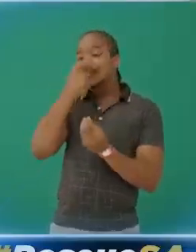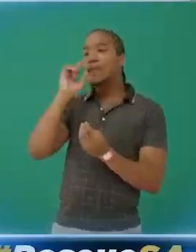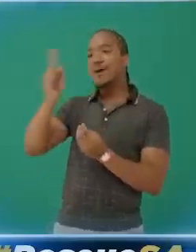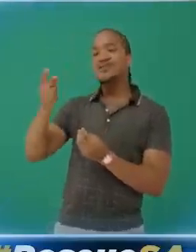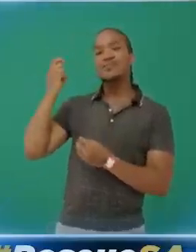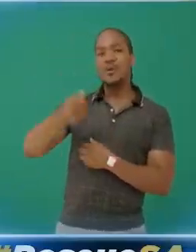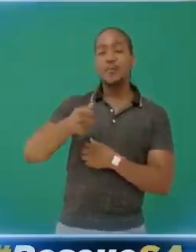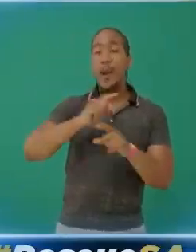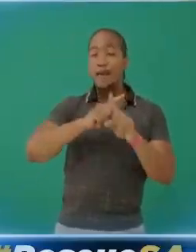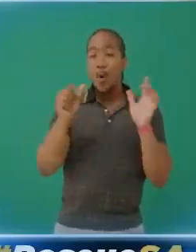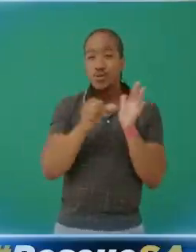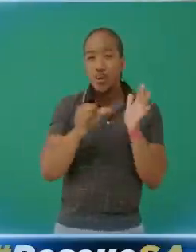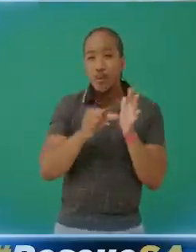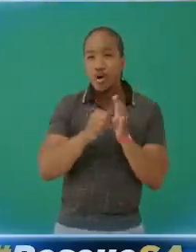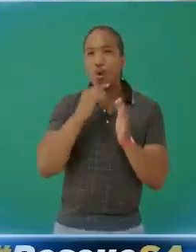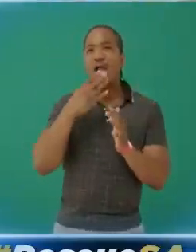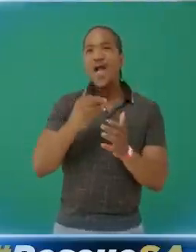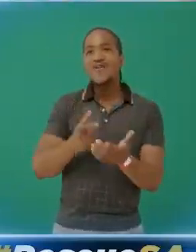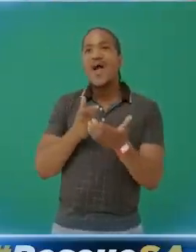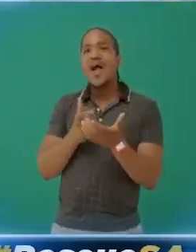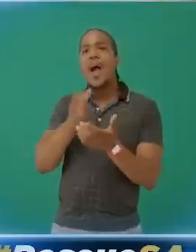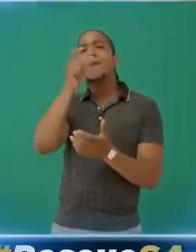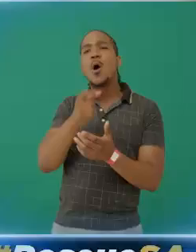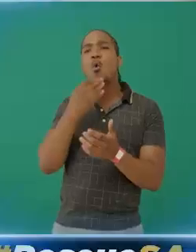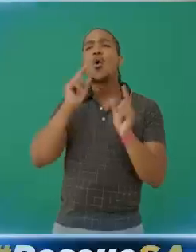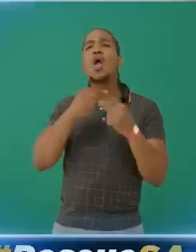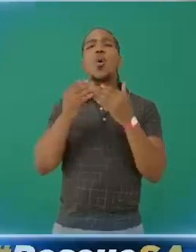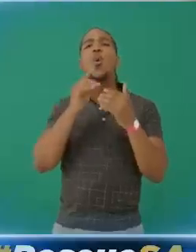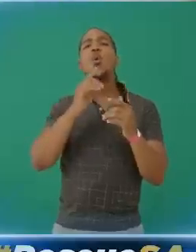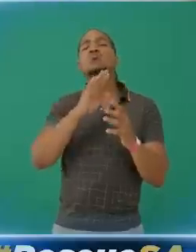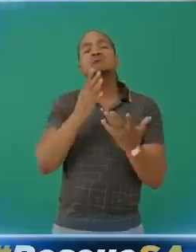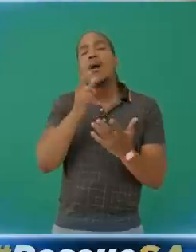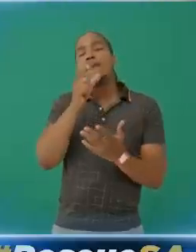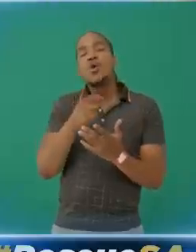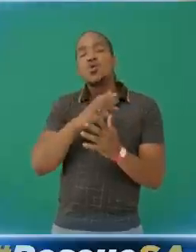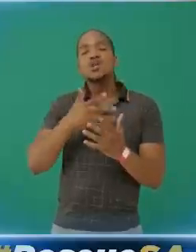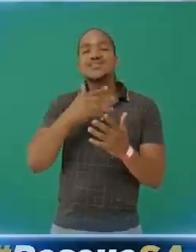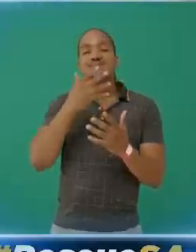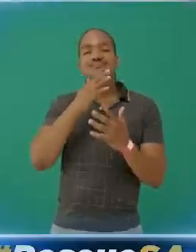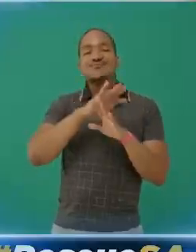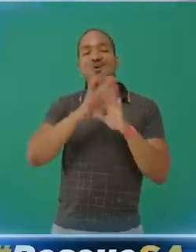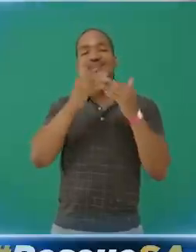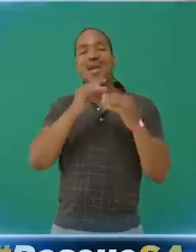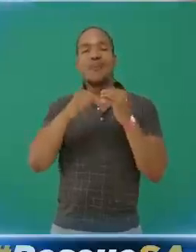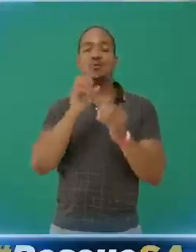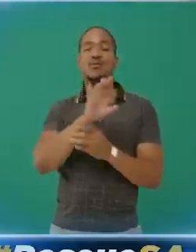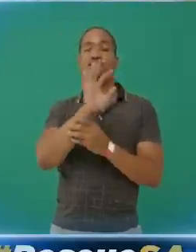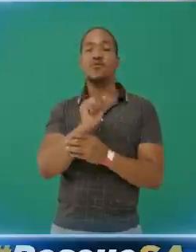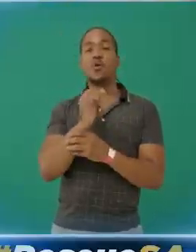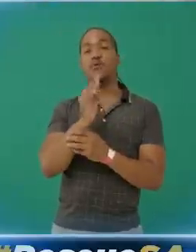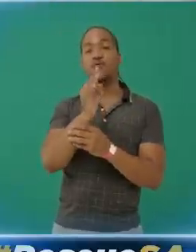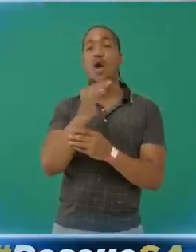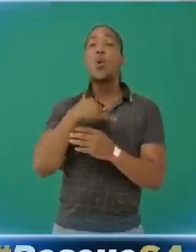critical is that we have a government that does not care about the future of South Africa. We're going to fix higher education, but most importantly, we're going to